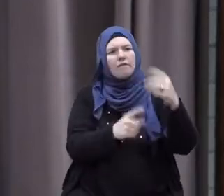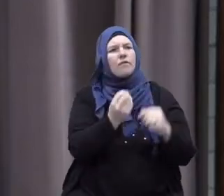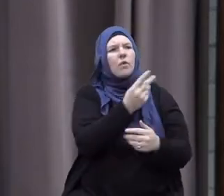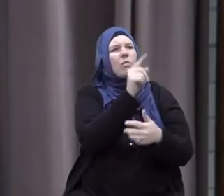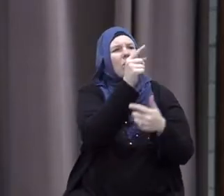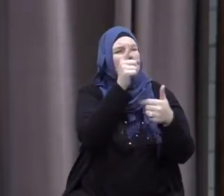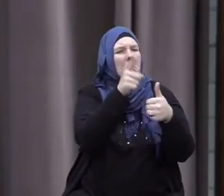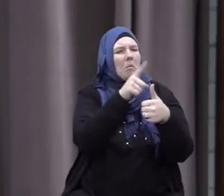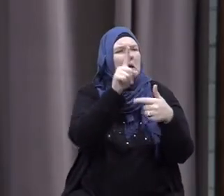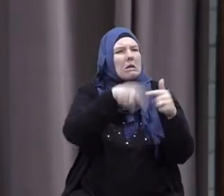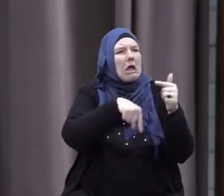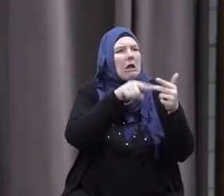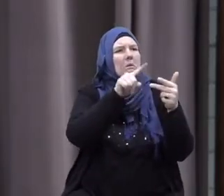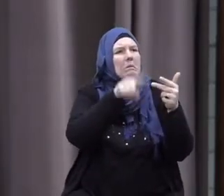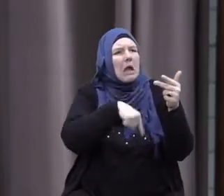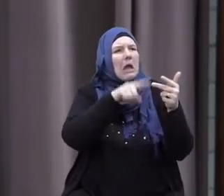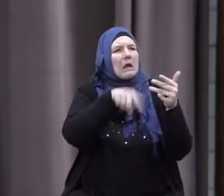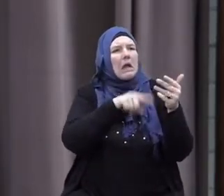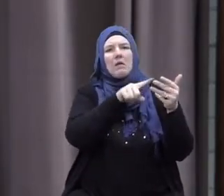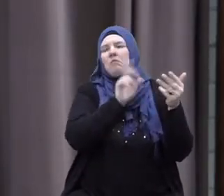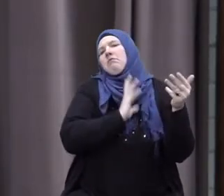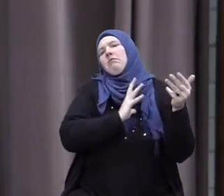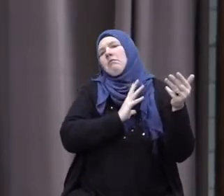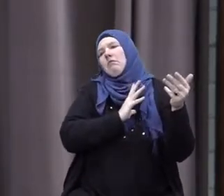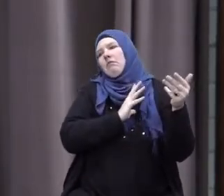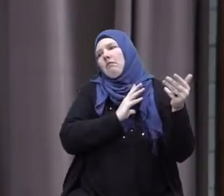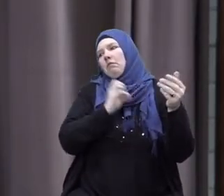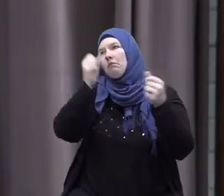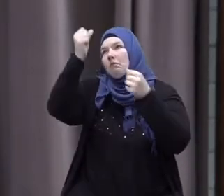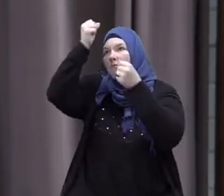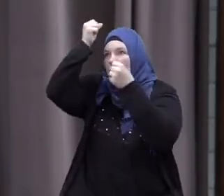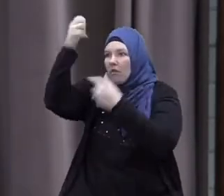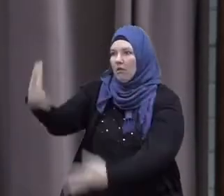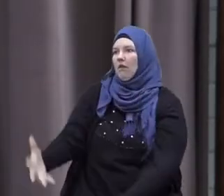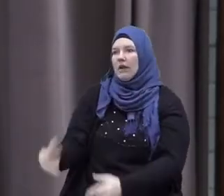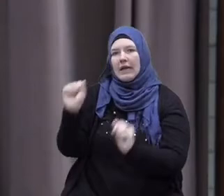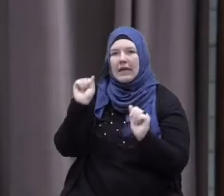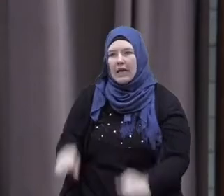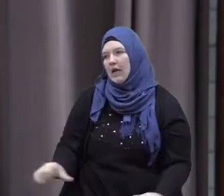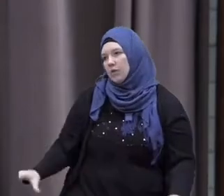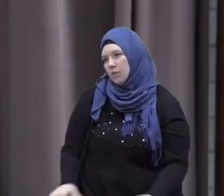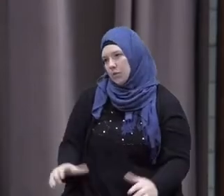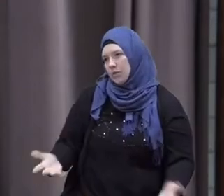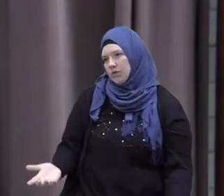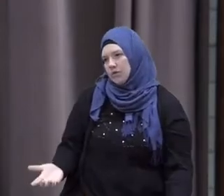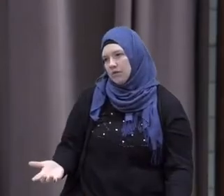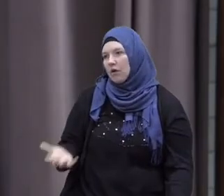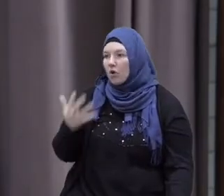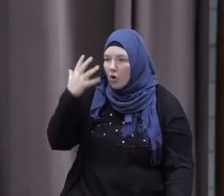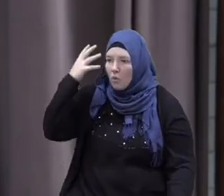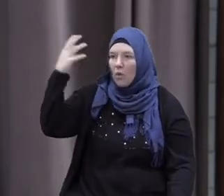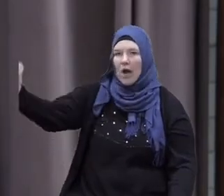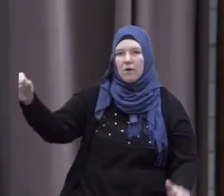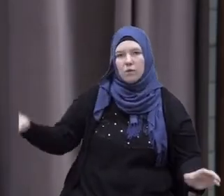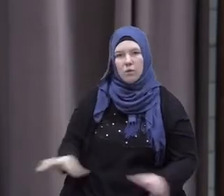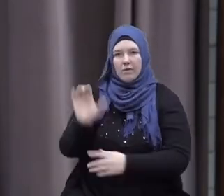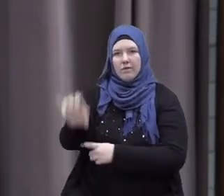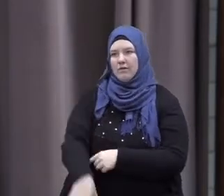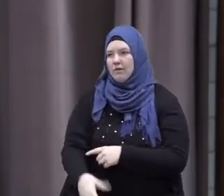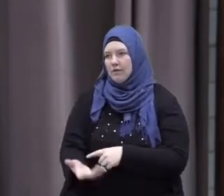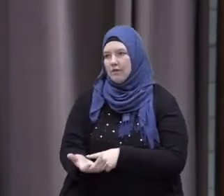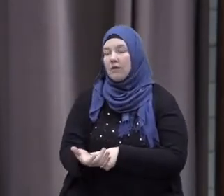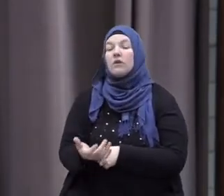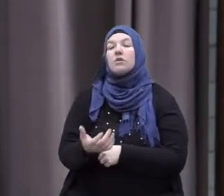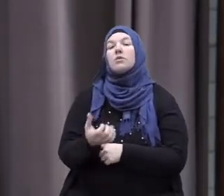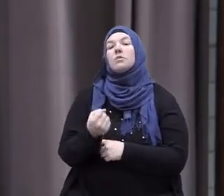society without giving up or reshaping our faith to be different from what it actually is.